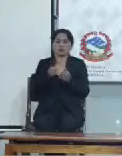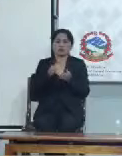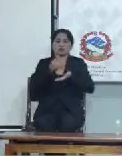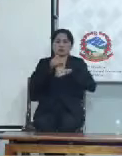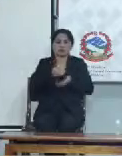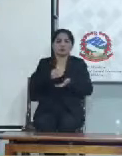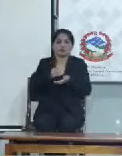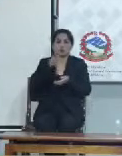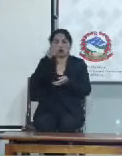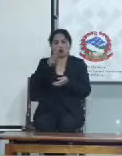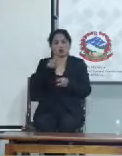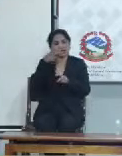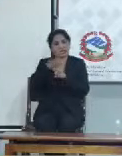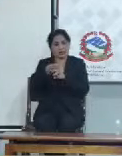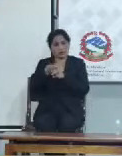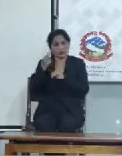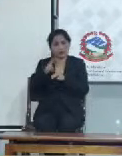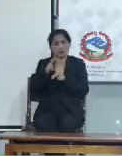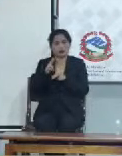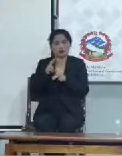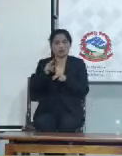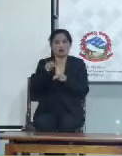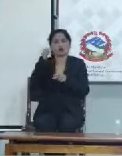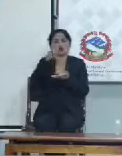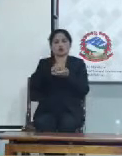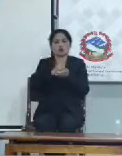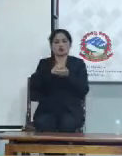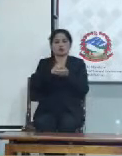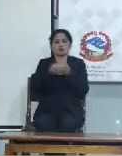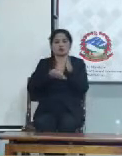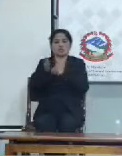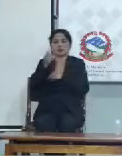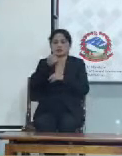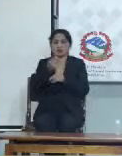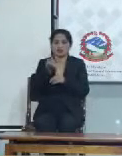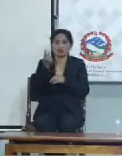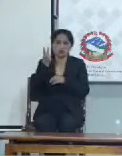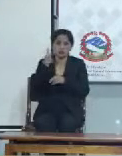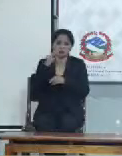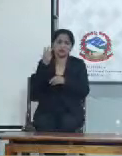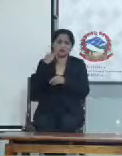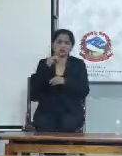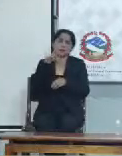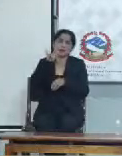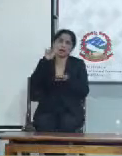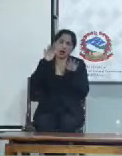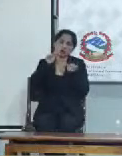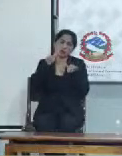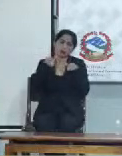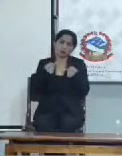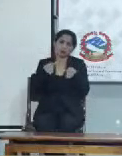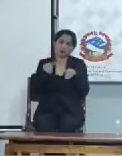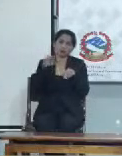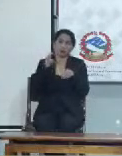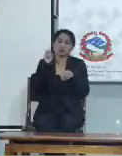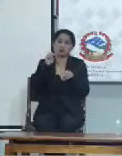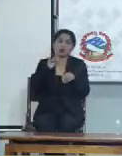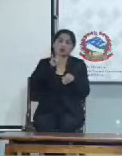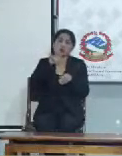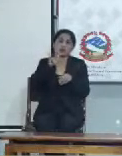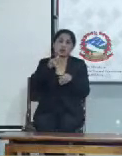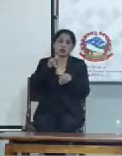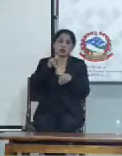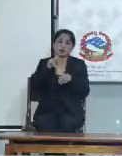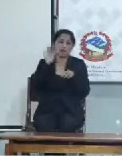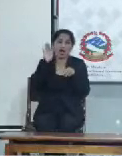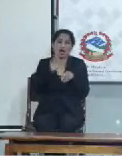and we waited for the plane, but plane could not come. Weather was not favorable, and we did not have any